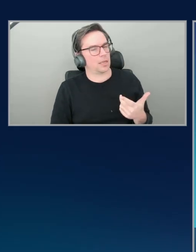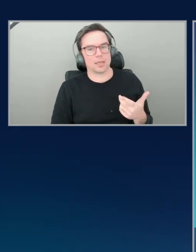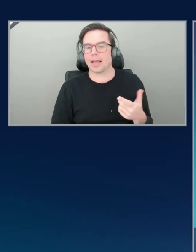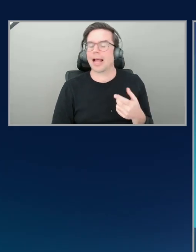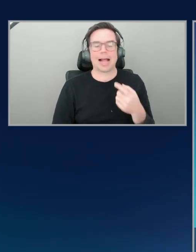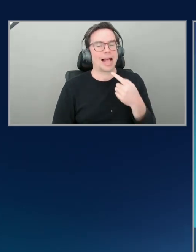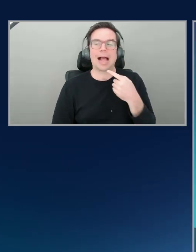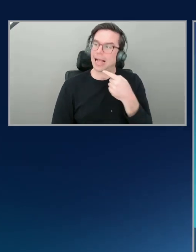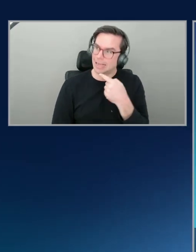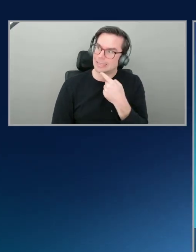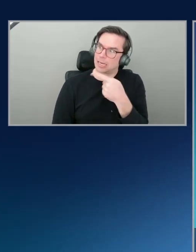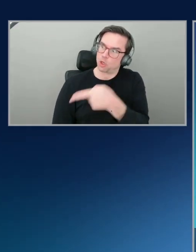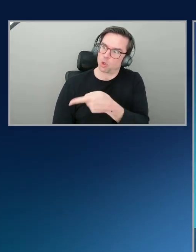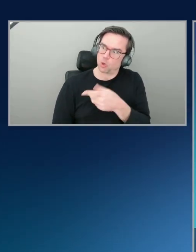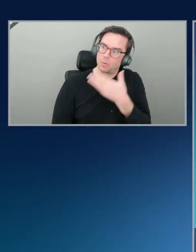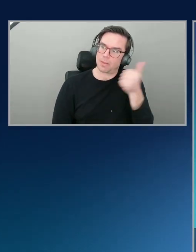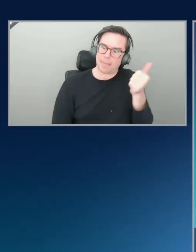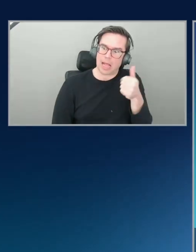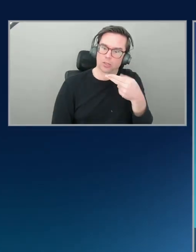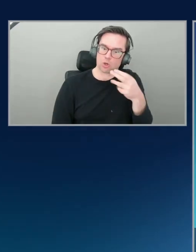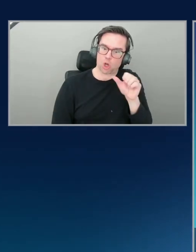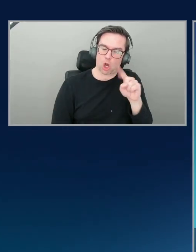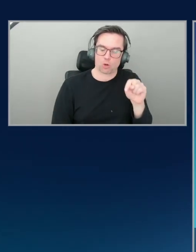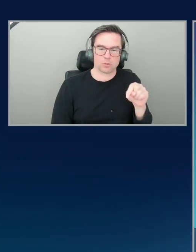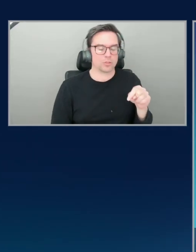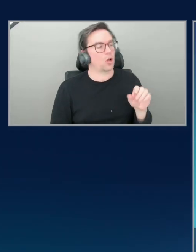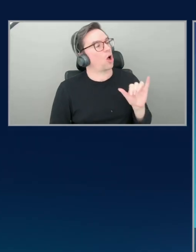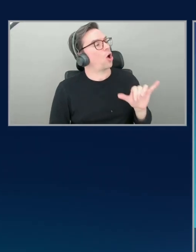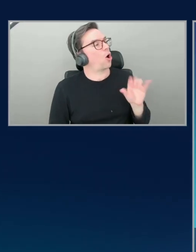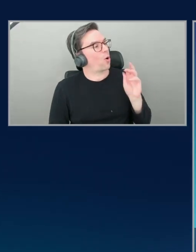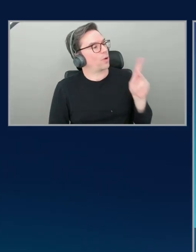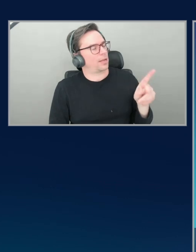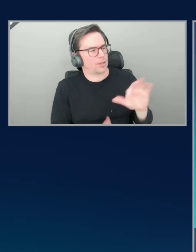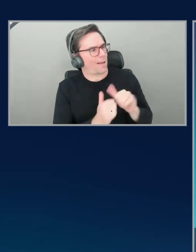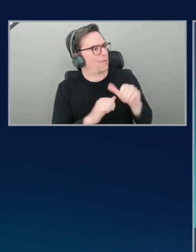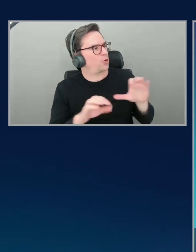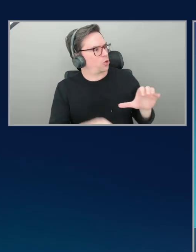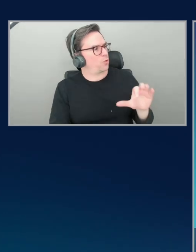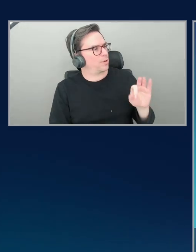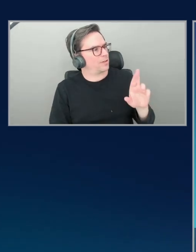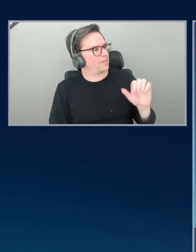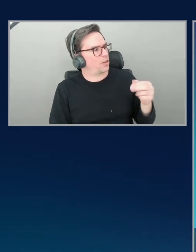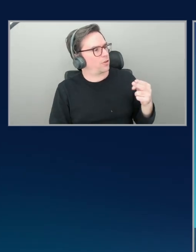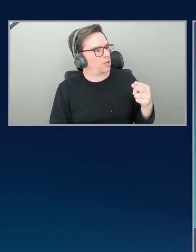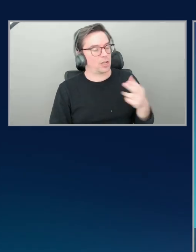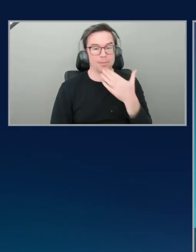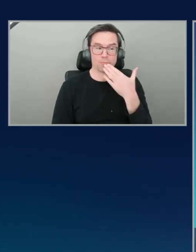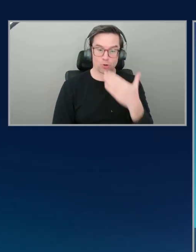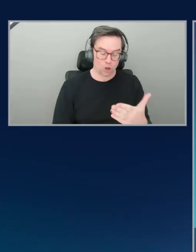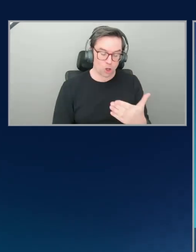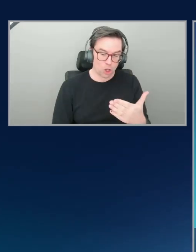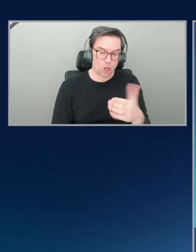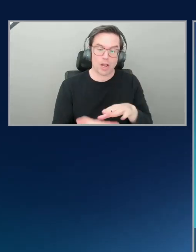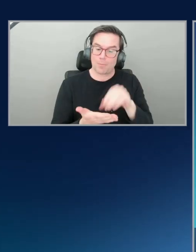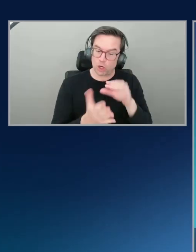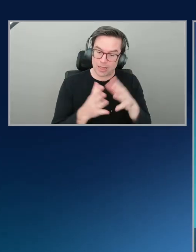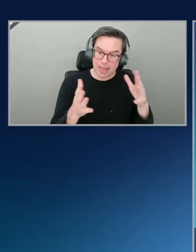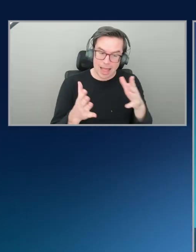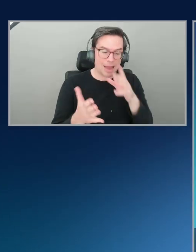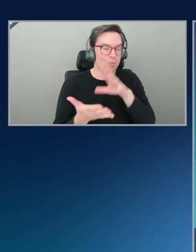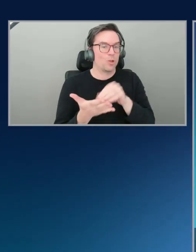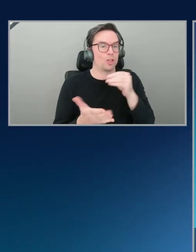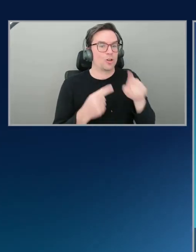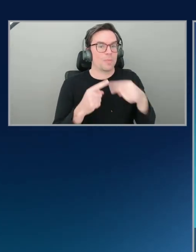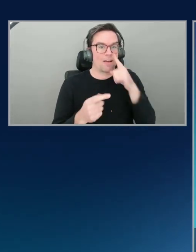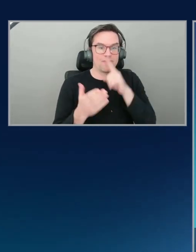always say. Okay. Well, how are you doing, Farrah? I'm good. I'm learning a lot. We're just learning about investigations, and I think we're going to have some agents